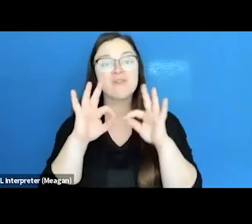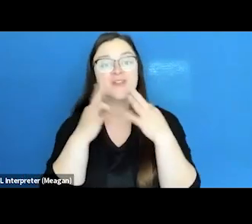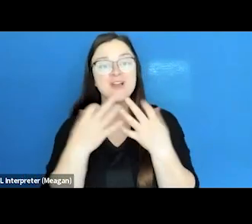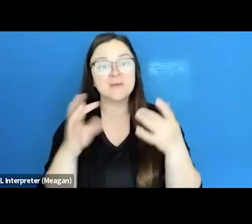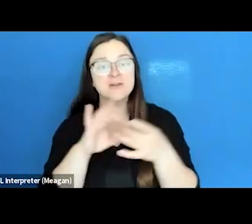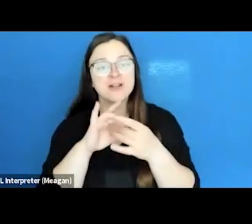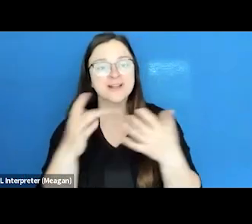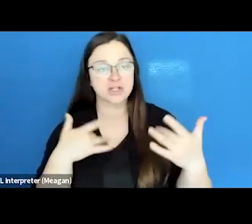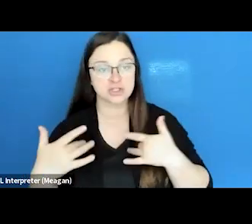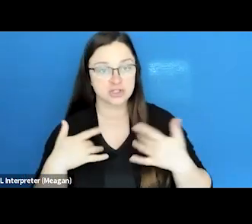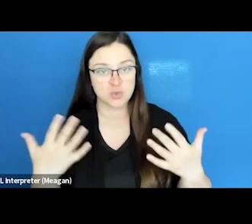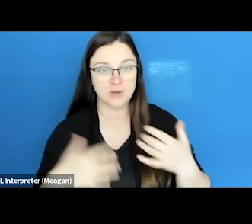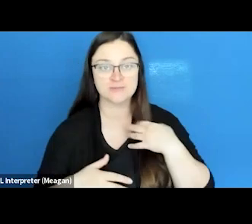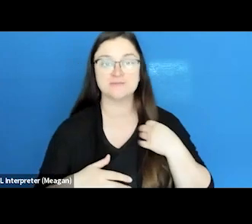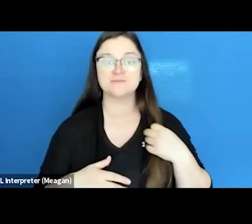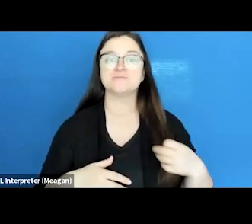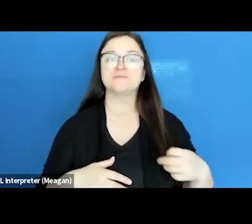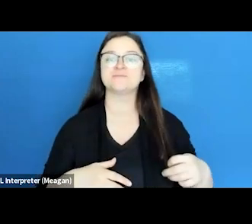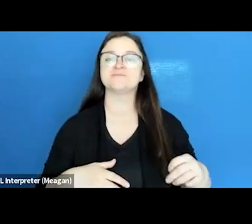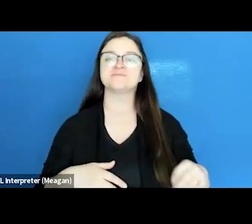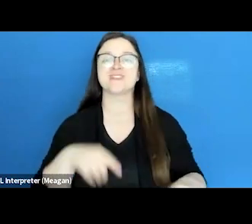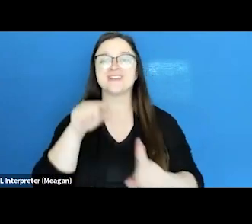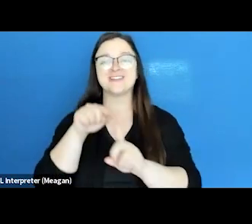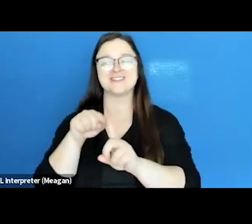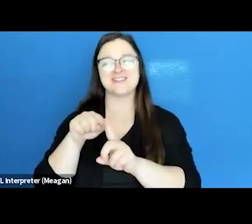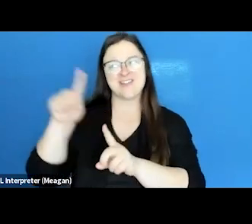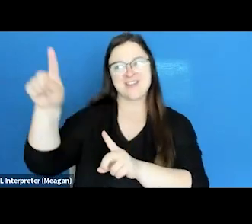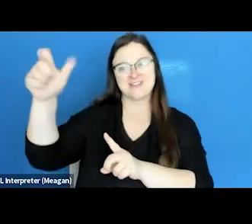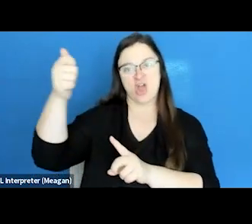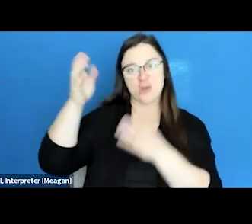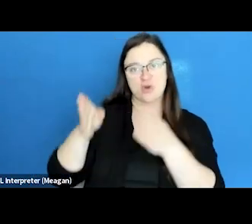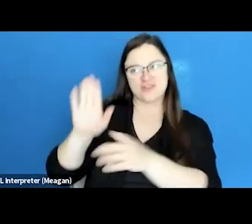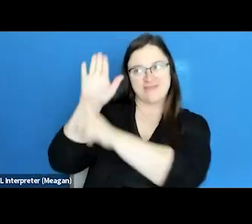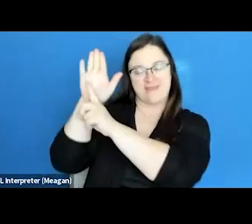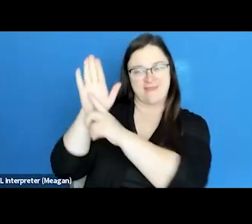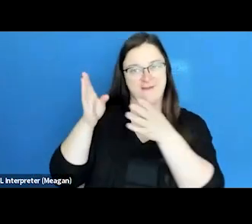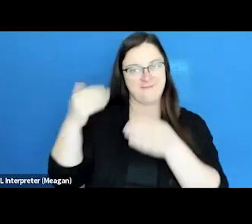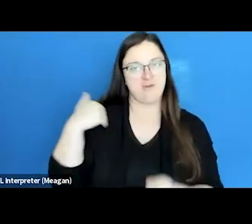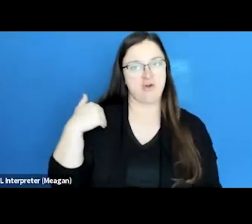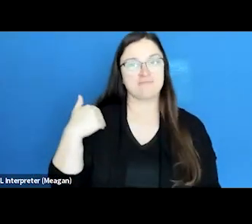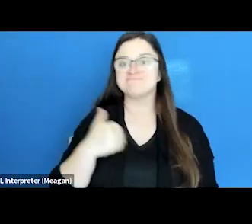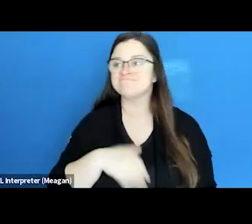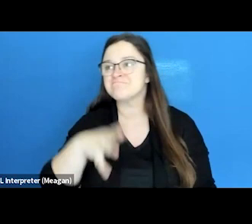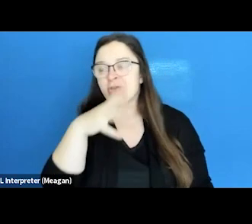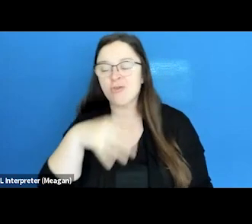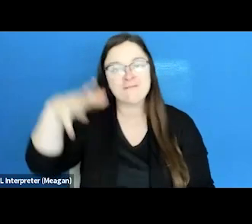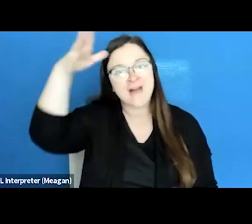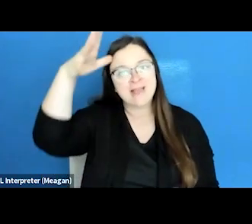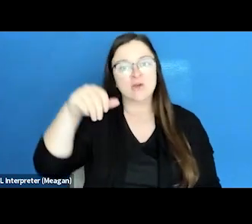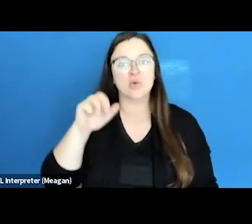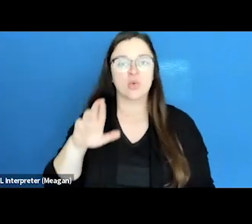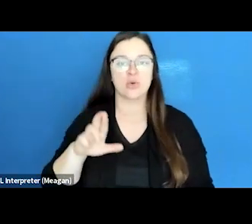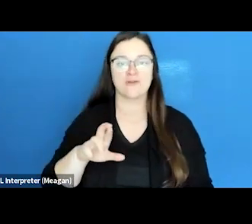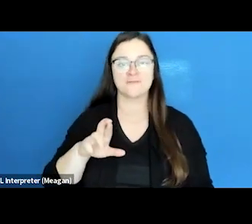concerns are, this must be this person's fault. Either my mother's fault, my father's fault, or